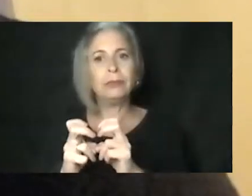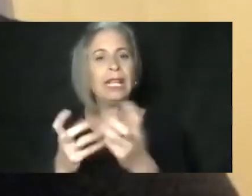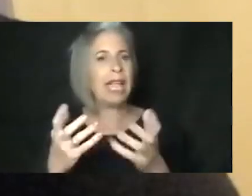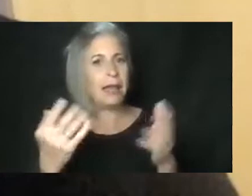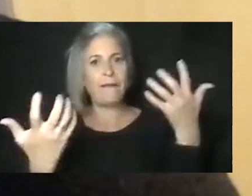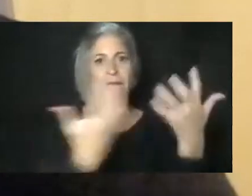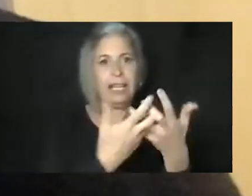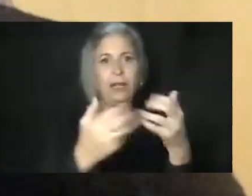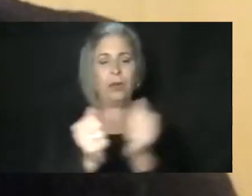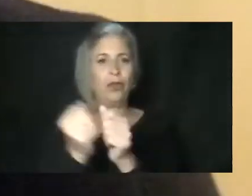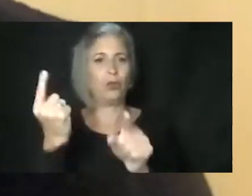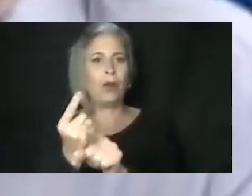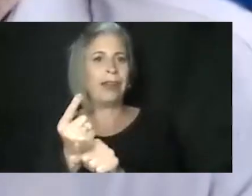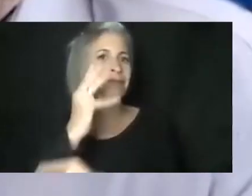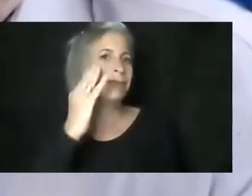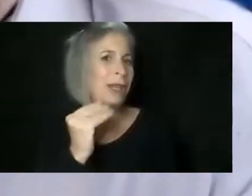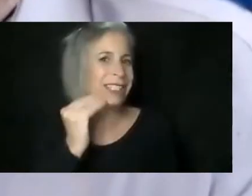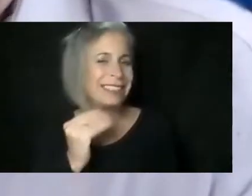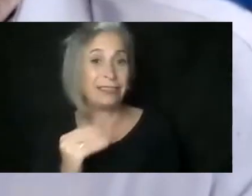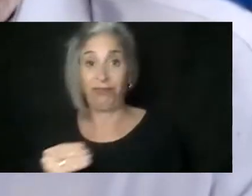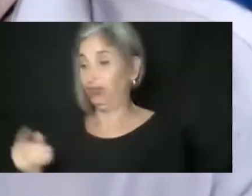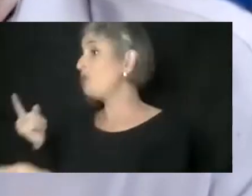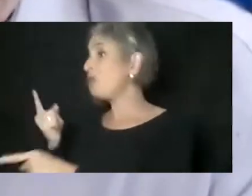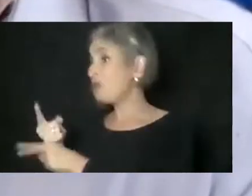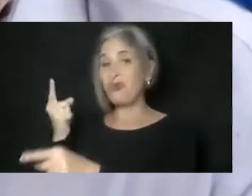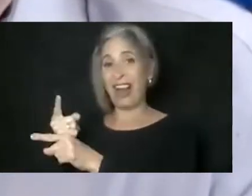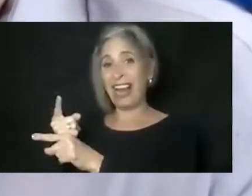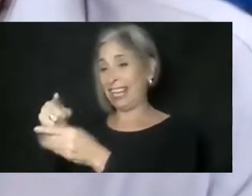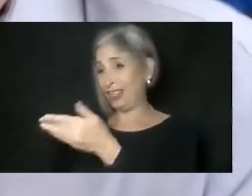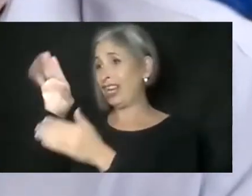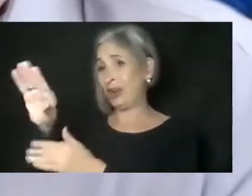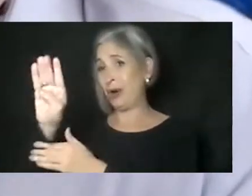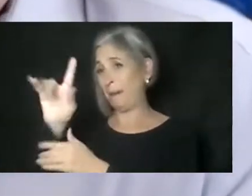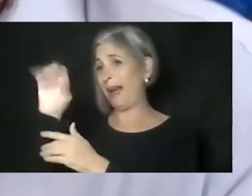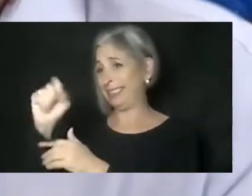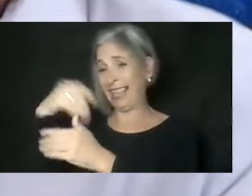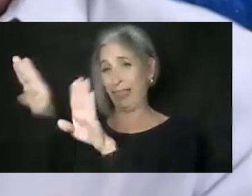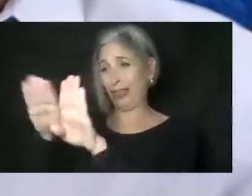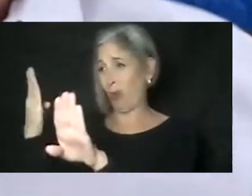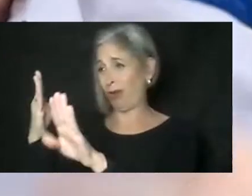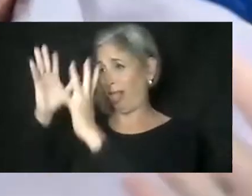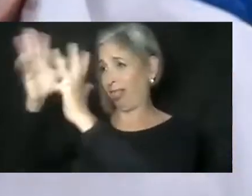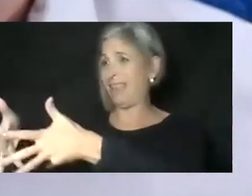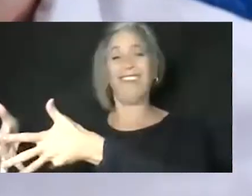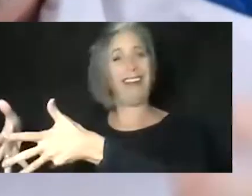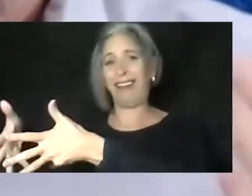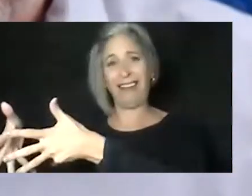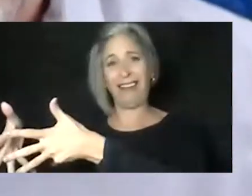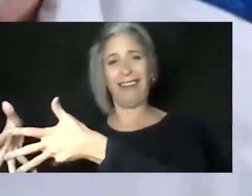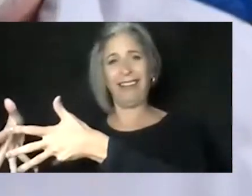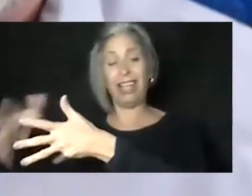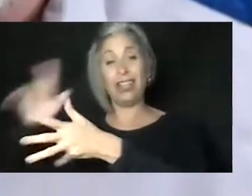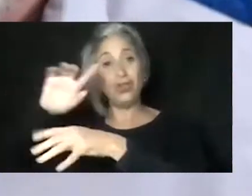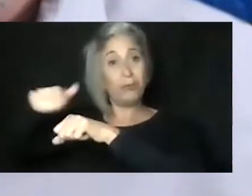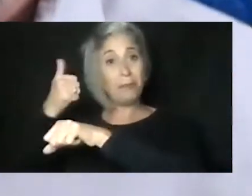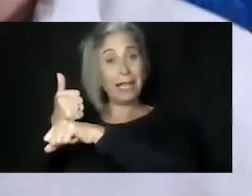who experience it. Right. It's like check your biases at the door as a designer. It's like, you build something, you propose